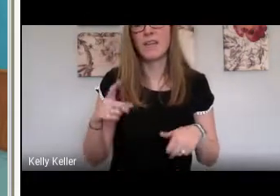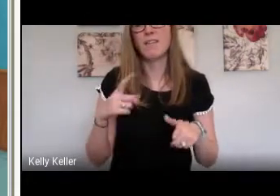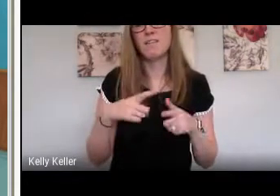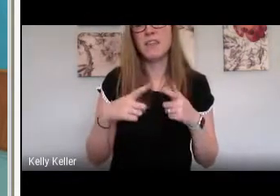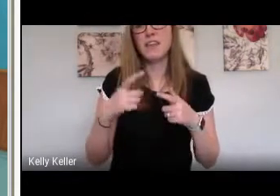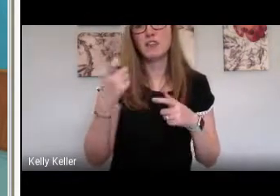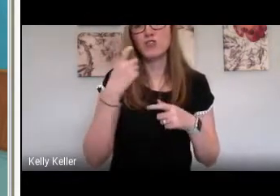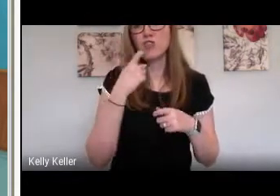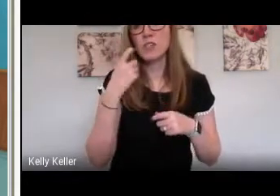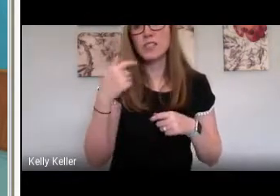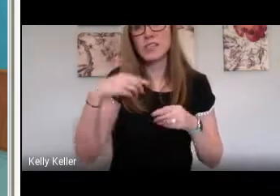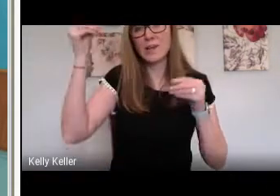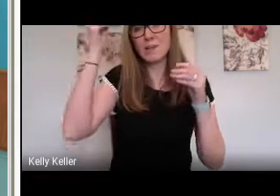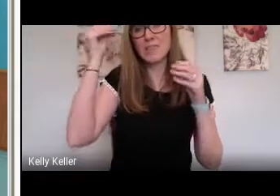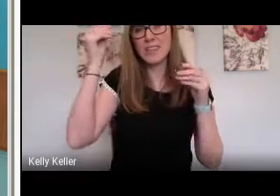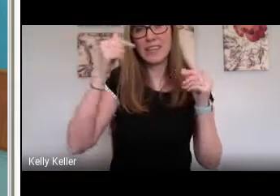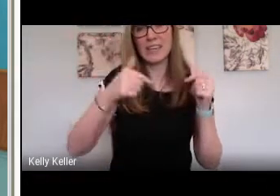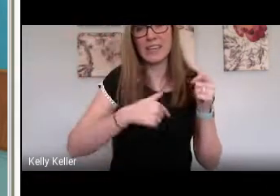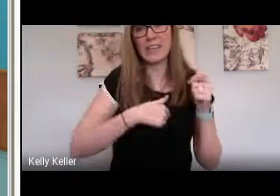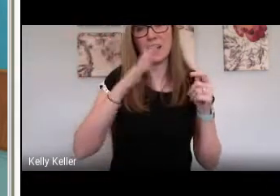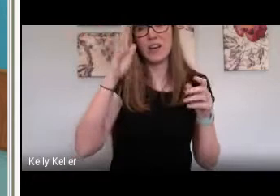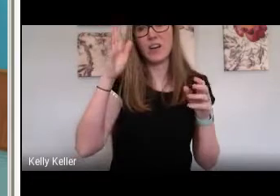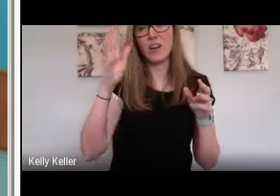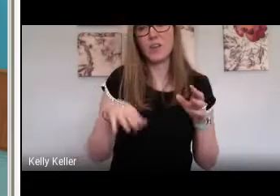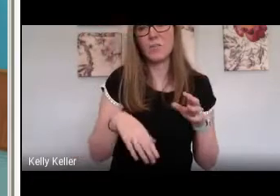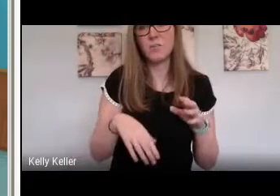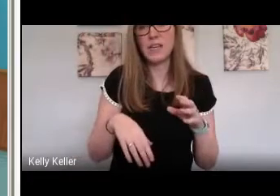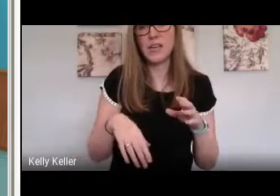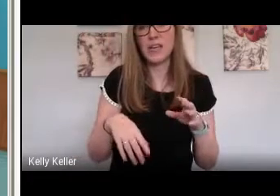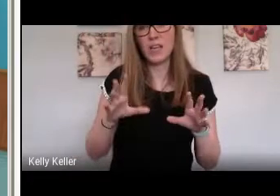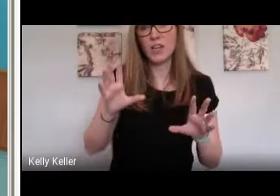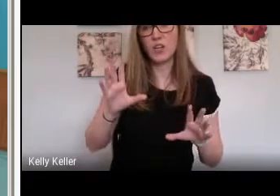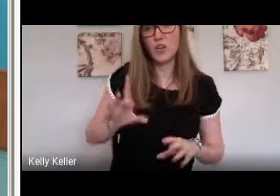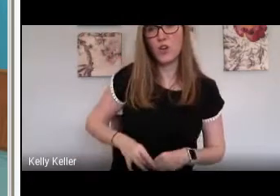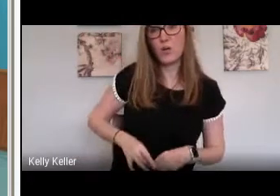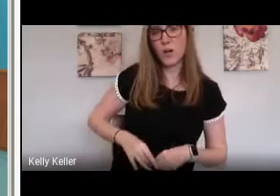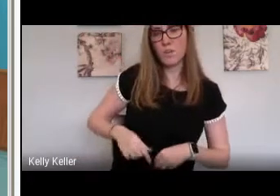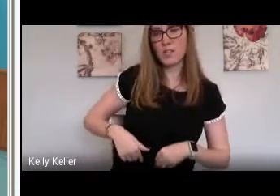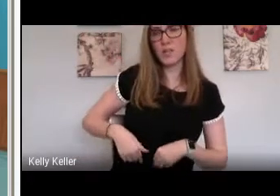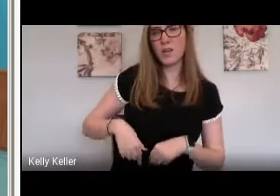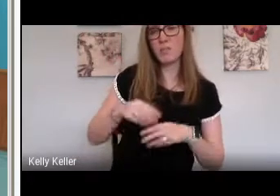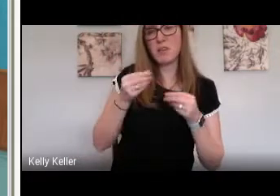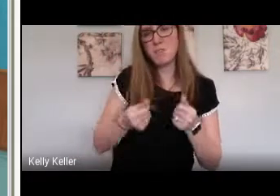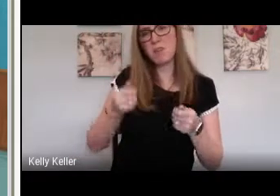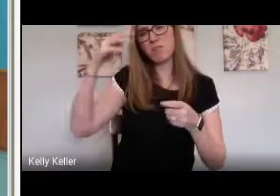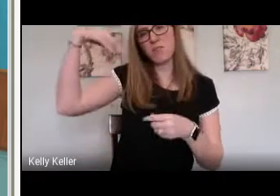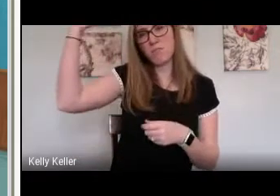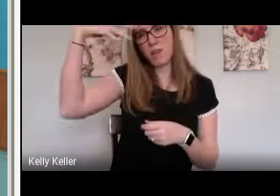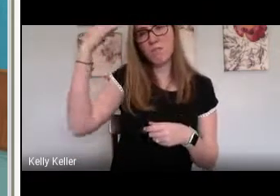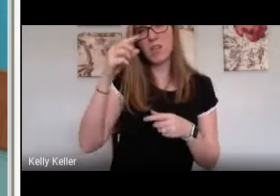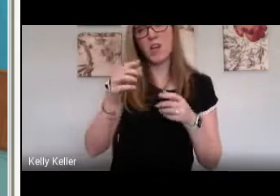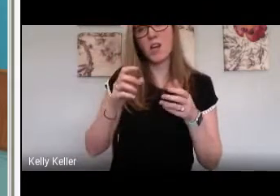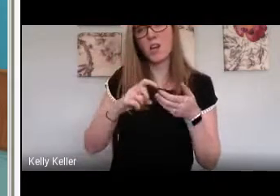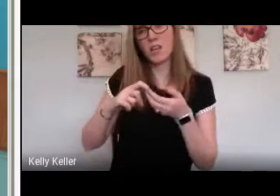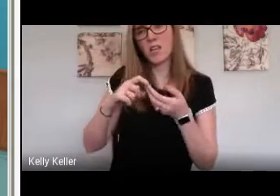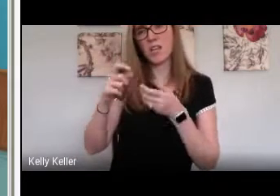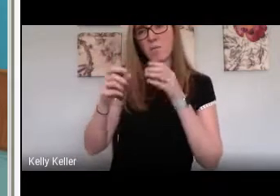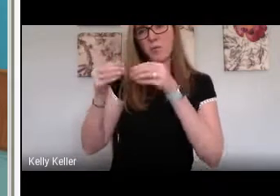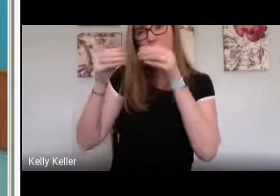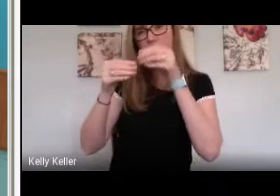then just as I'm thinking I'll be a note on my tummy melted mummy